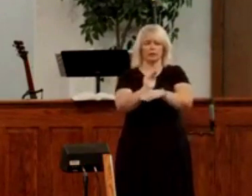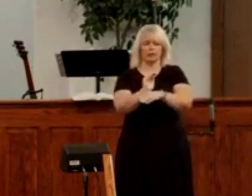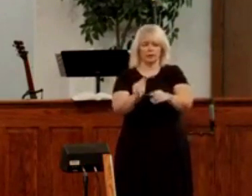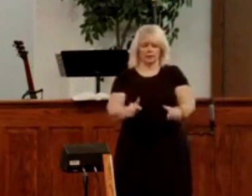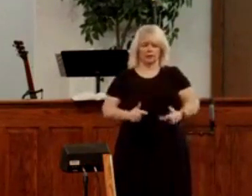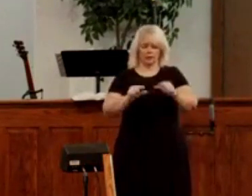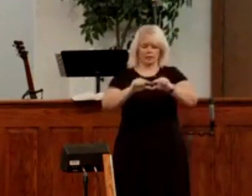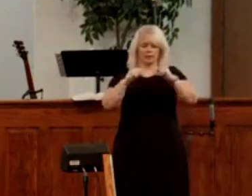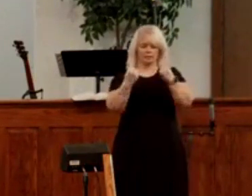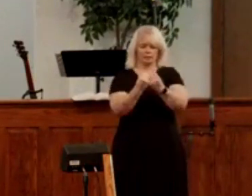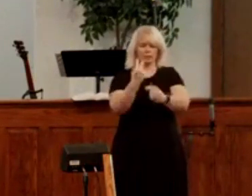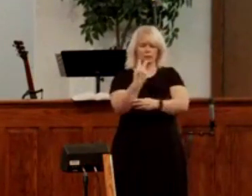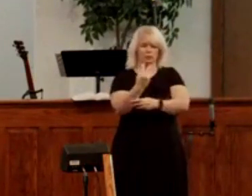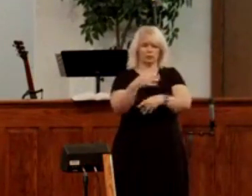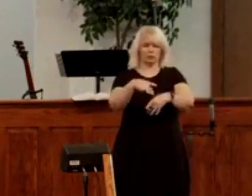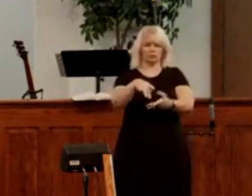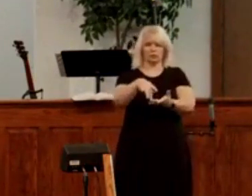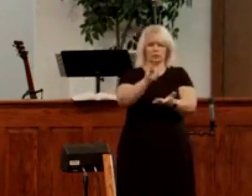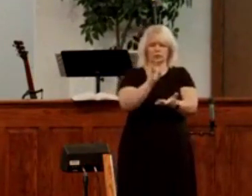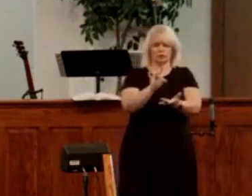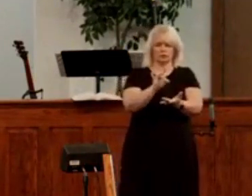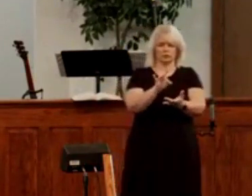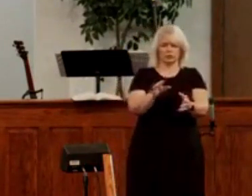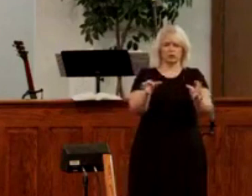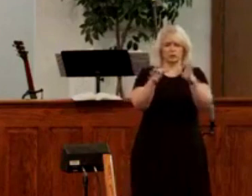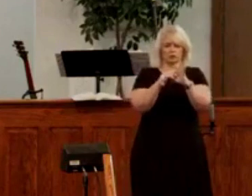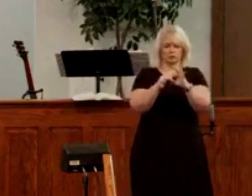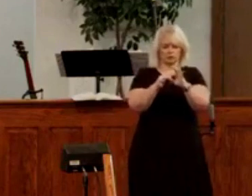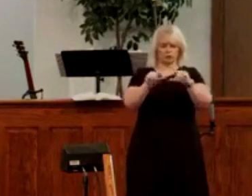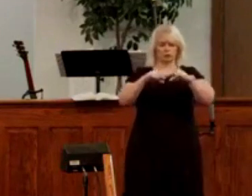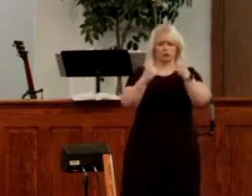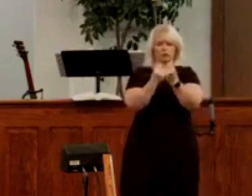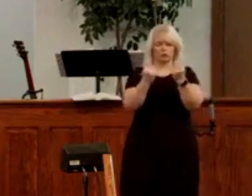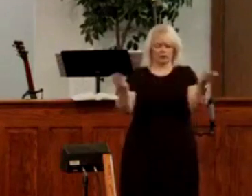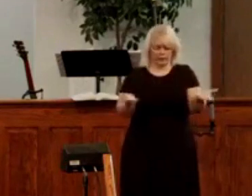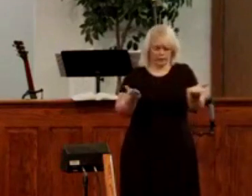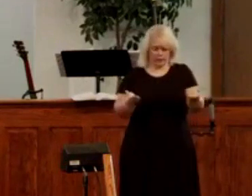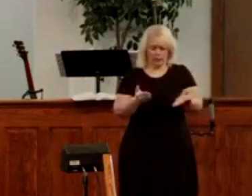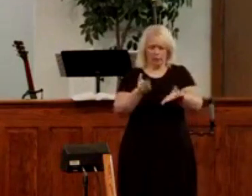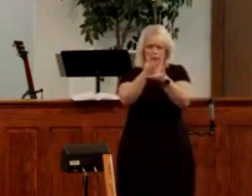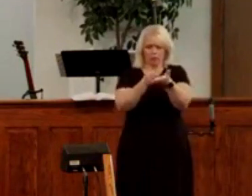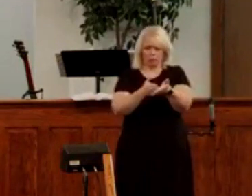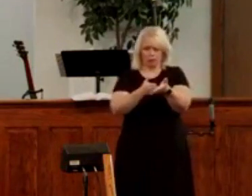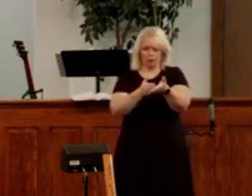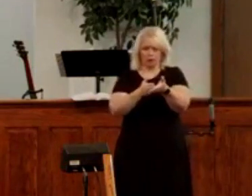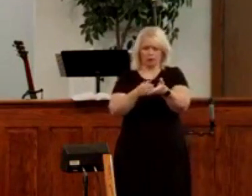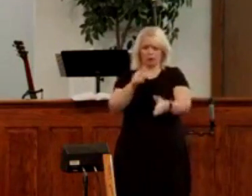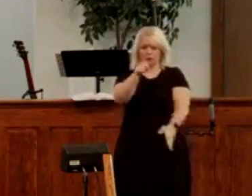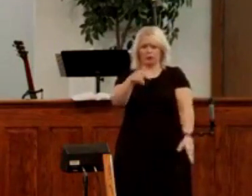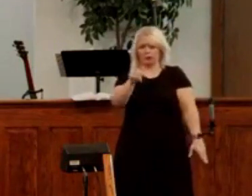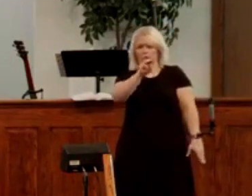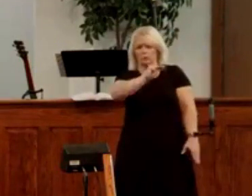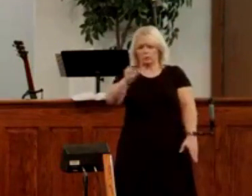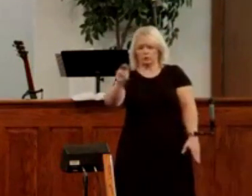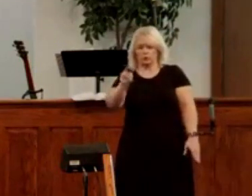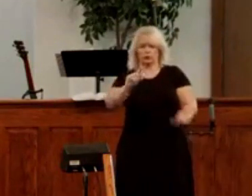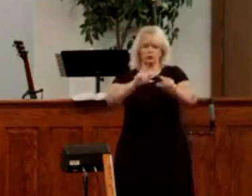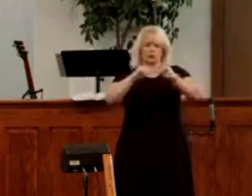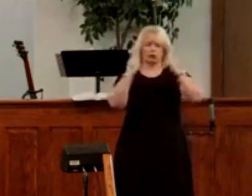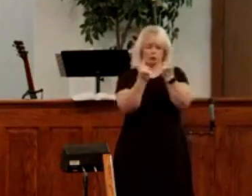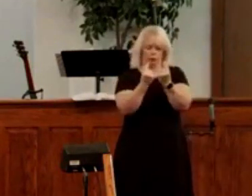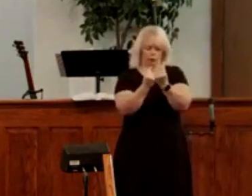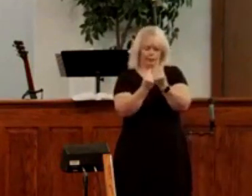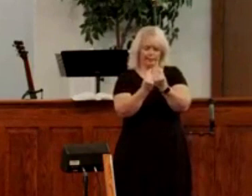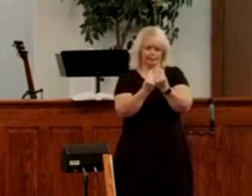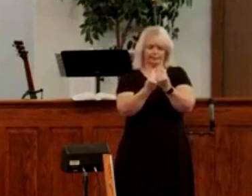groups, we have two options. You can either join a group that's going to meet in person, or you can be a part of the Zoom group that's going to be meeting